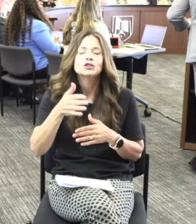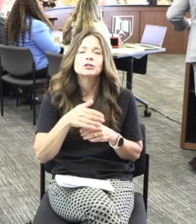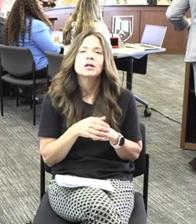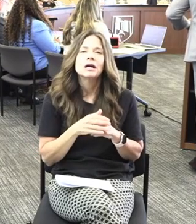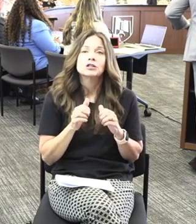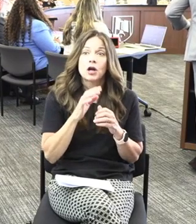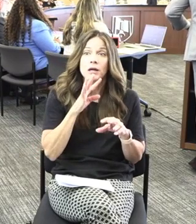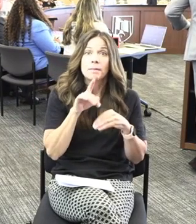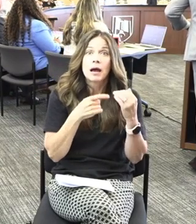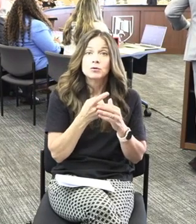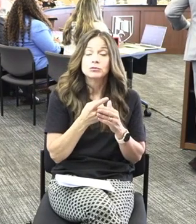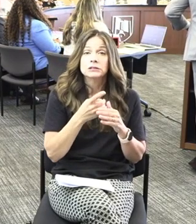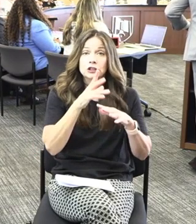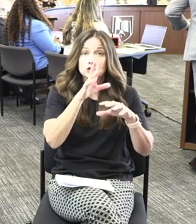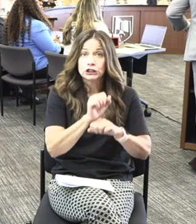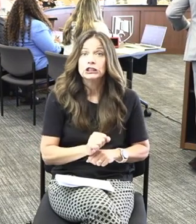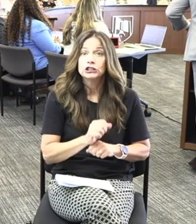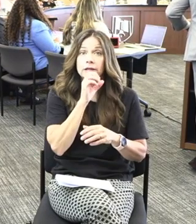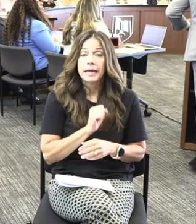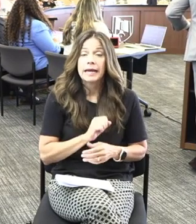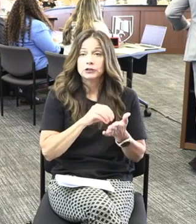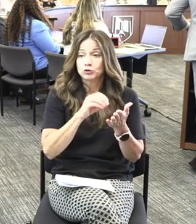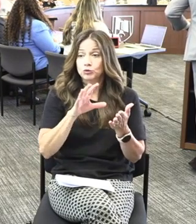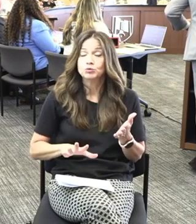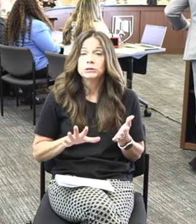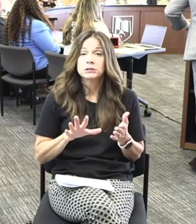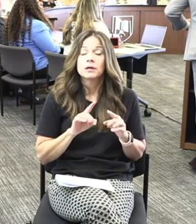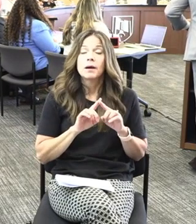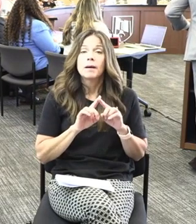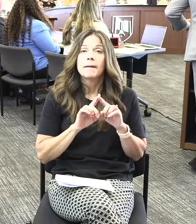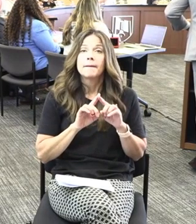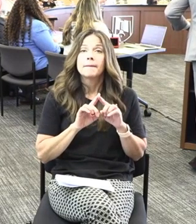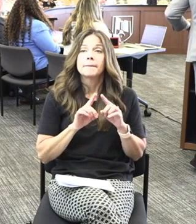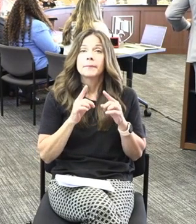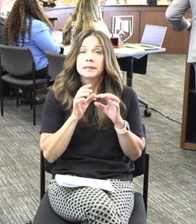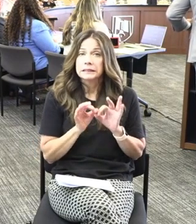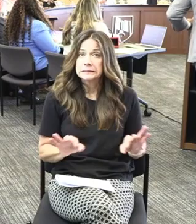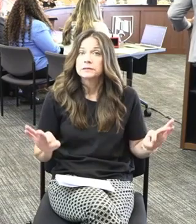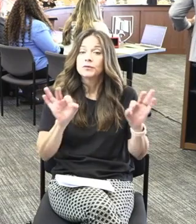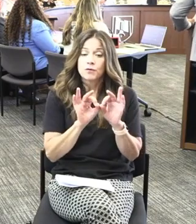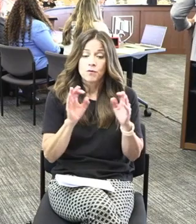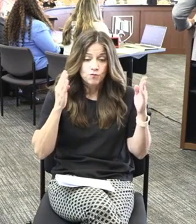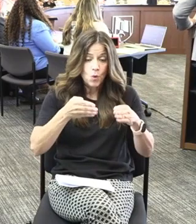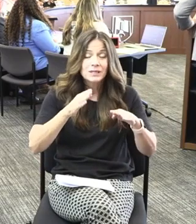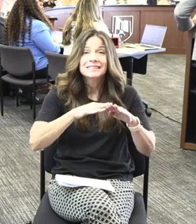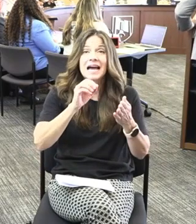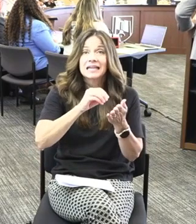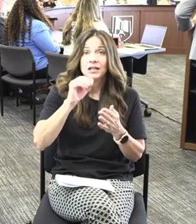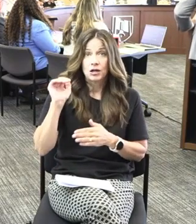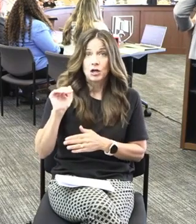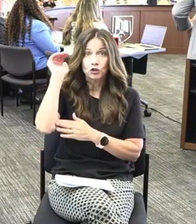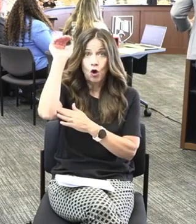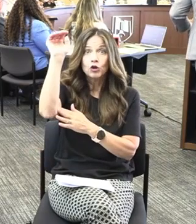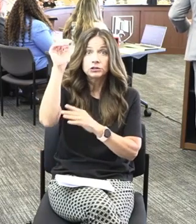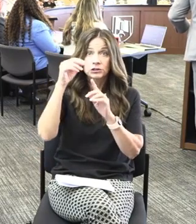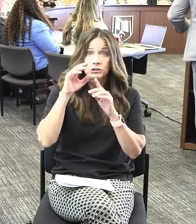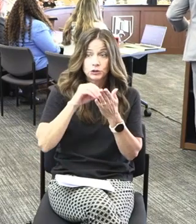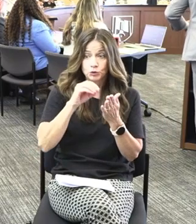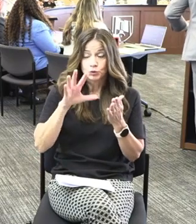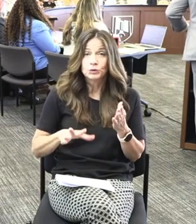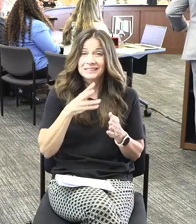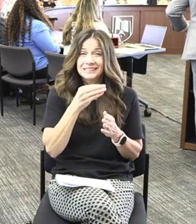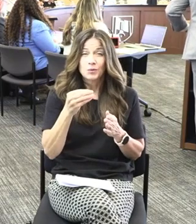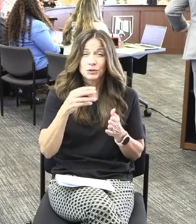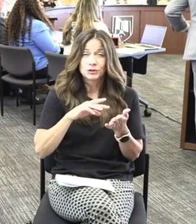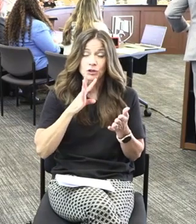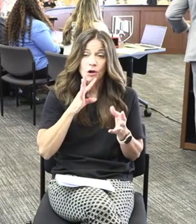age students it's upon us. Significant focus will be on adult students, and we'll continue to lean into what that